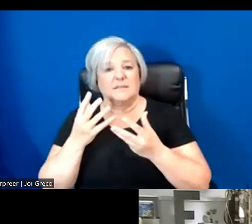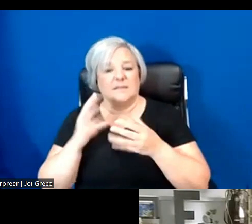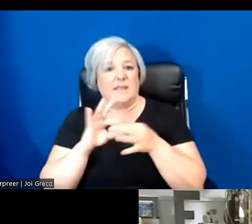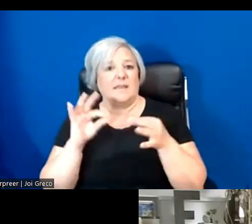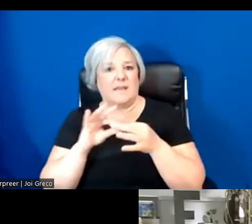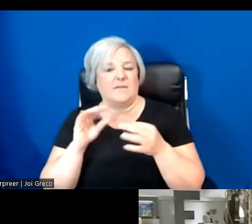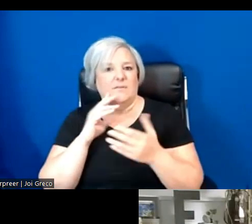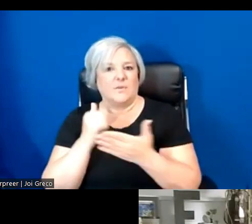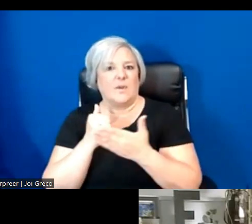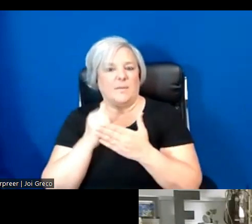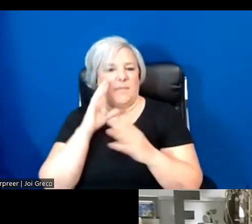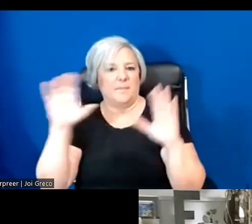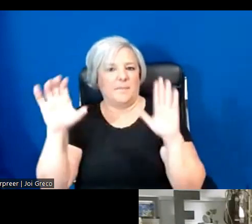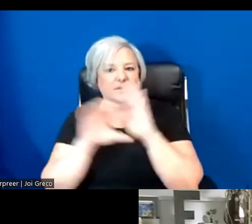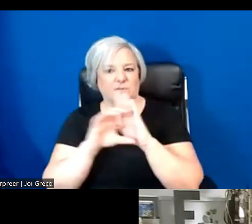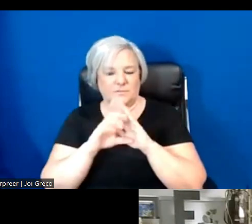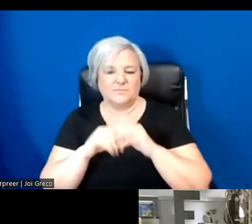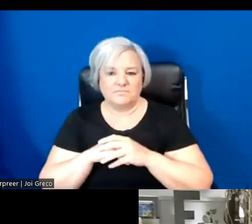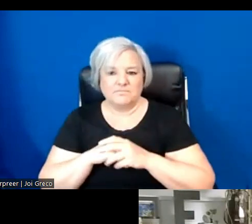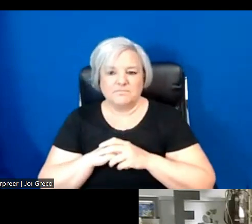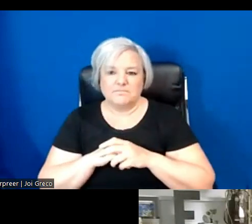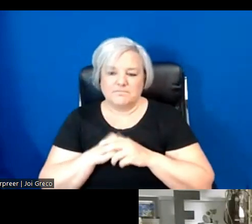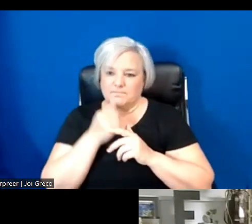picture to help them see that they're part of this as well.